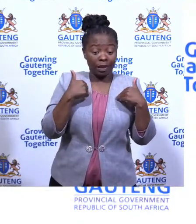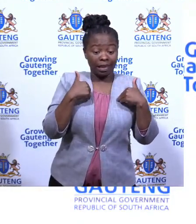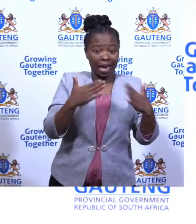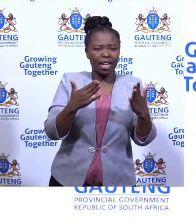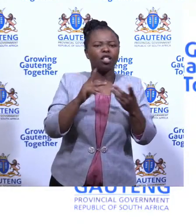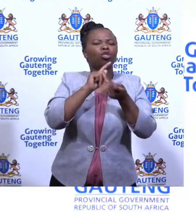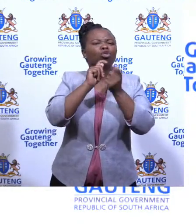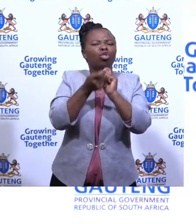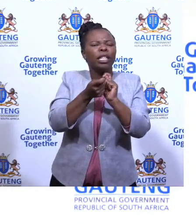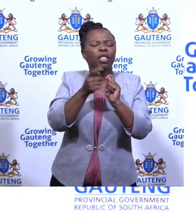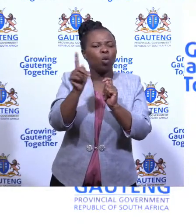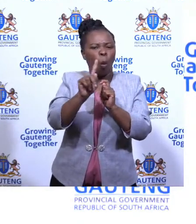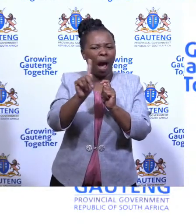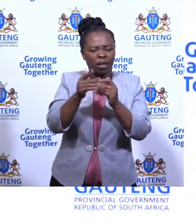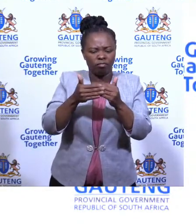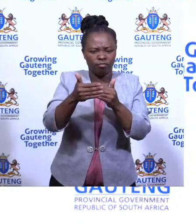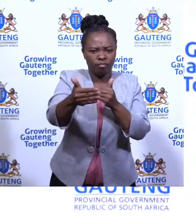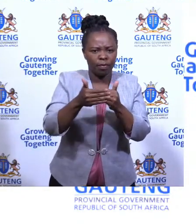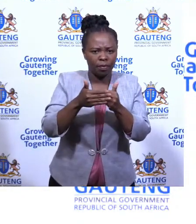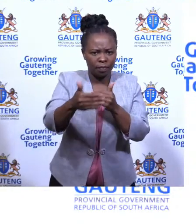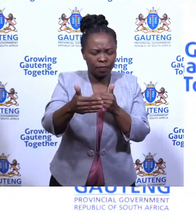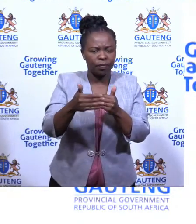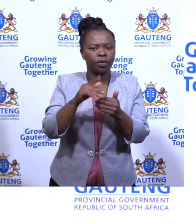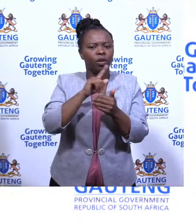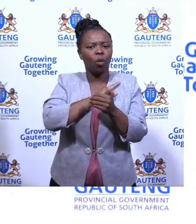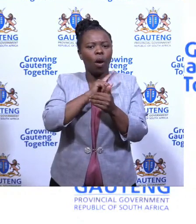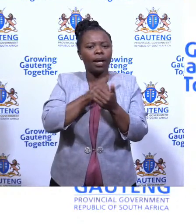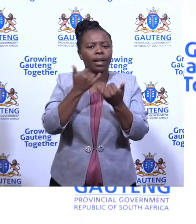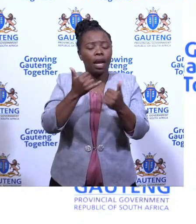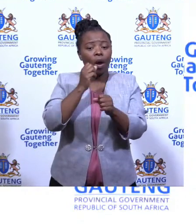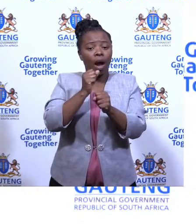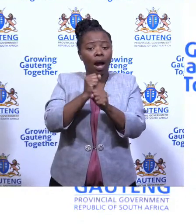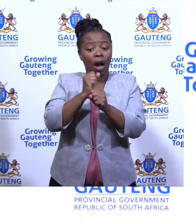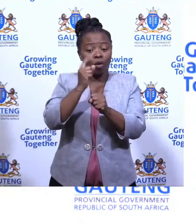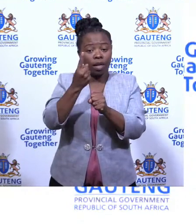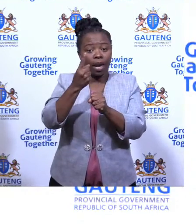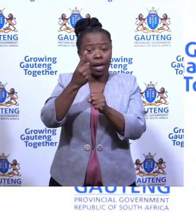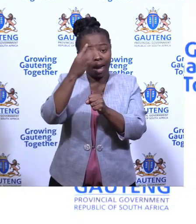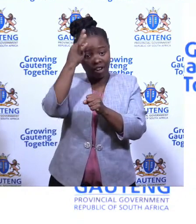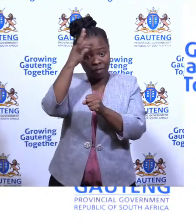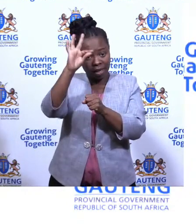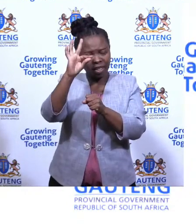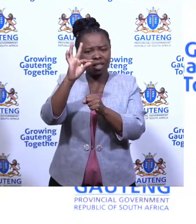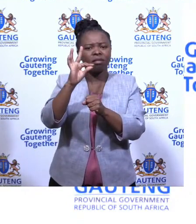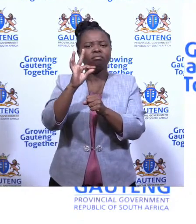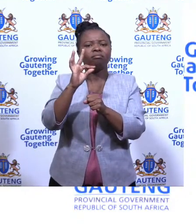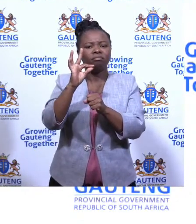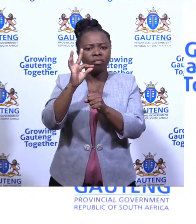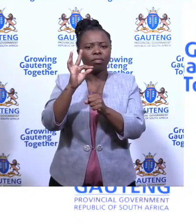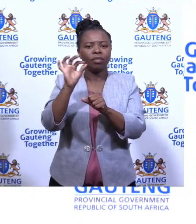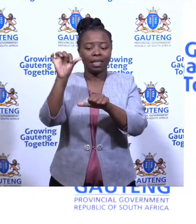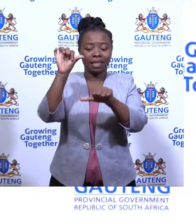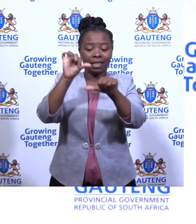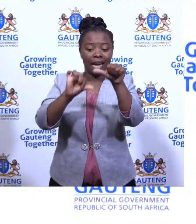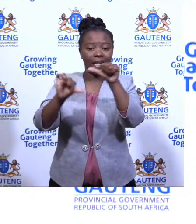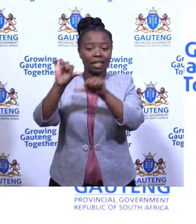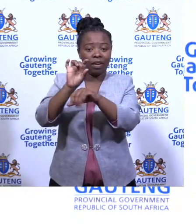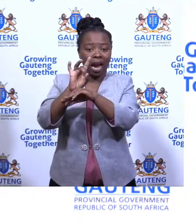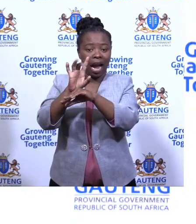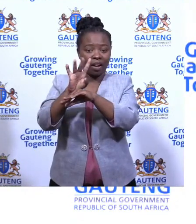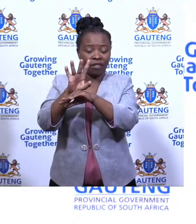we make as the Gauteng Provincial Government are made on, they are made on scientific advice,